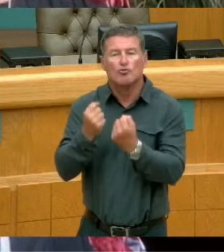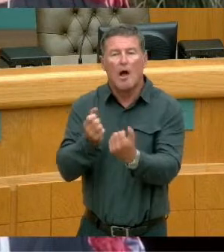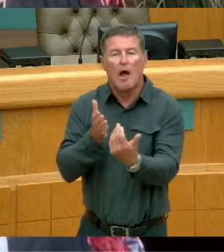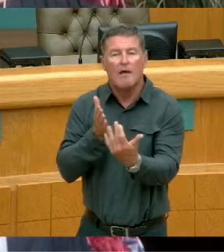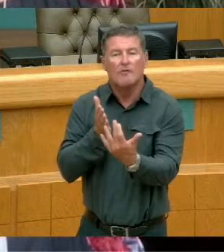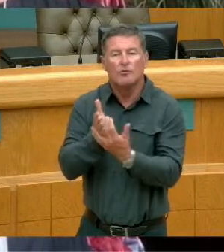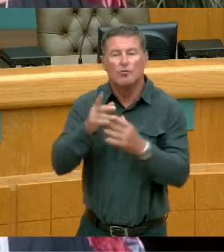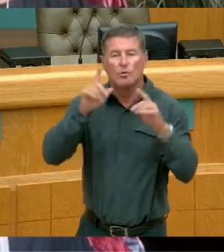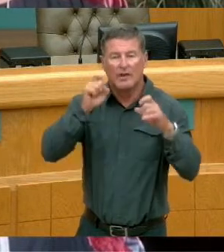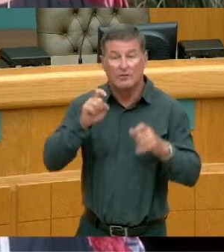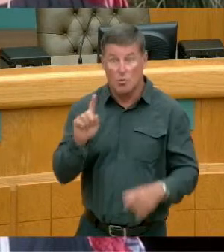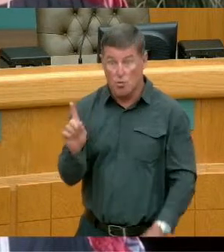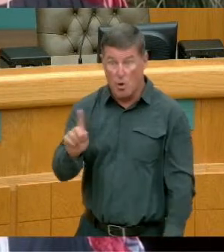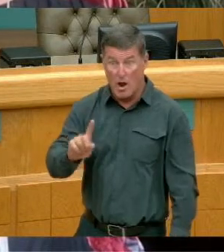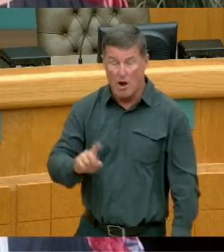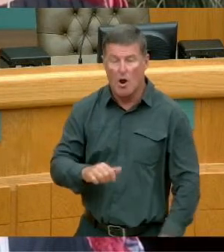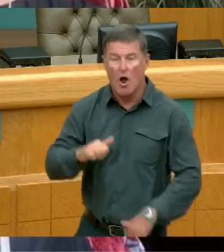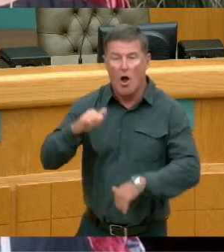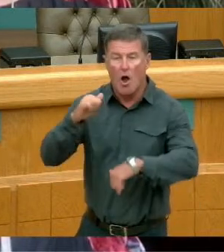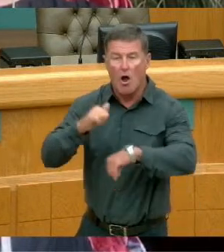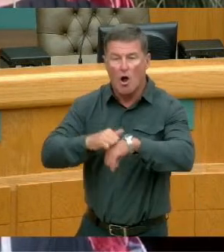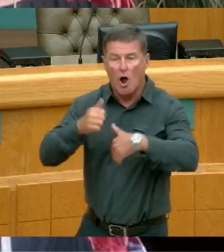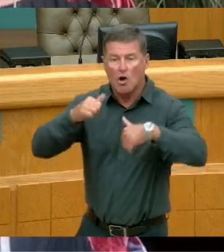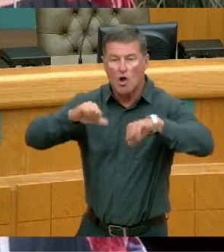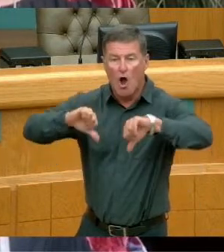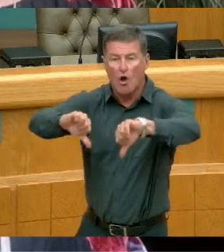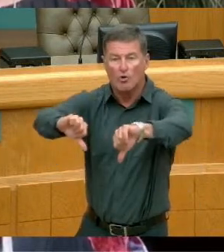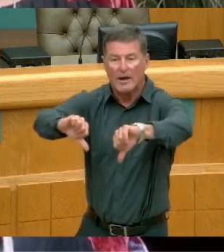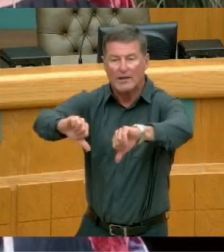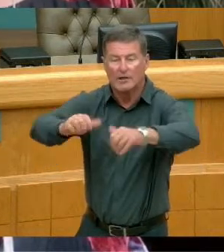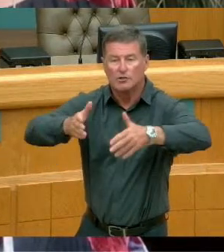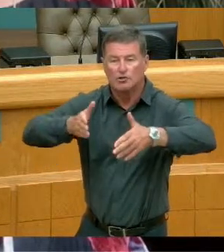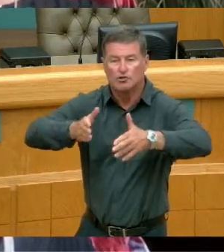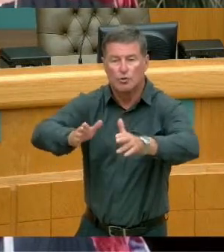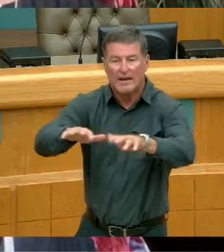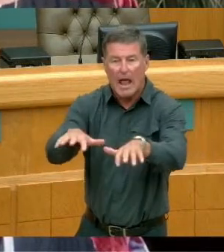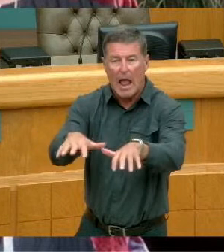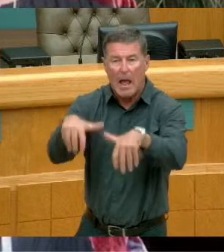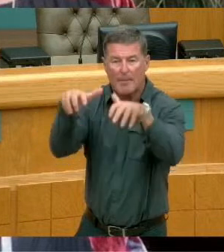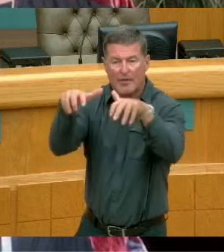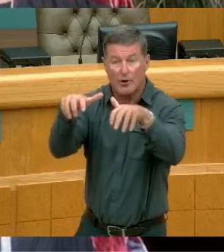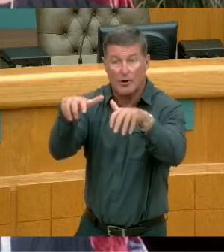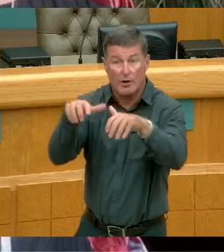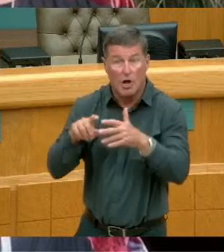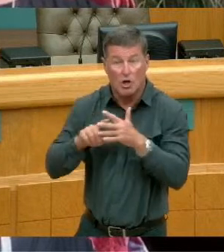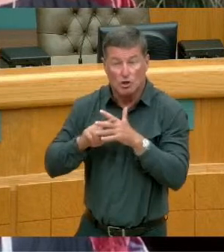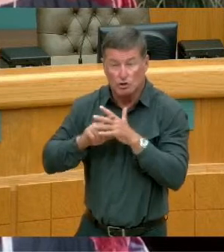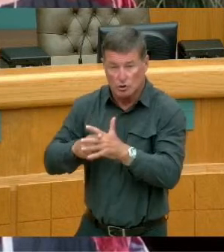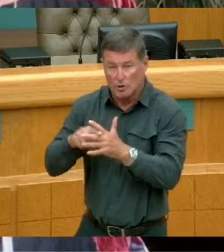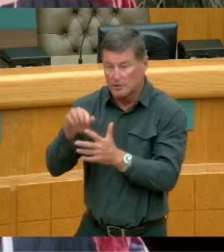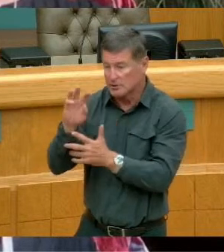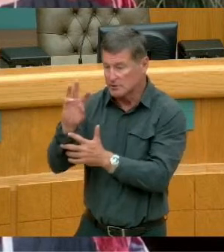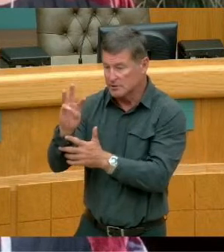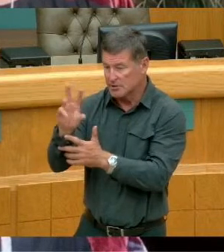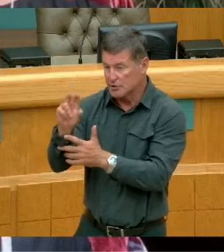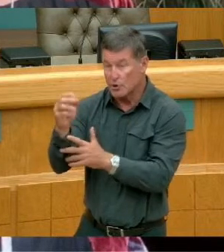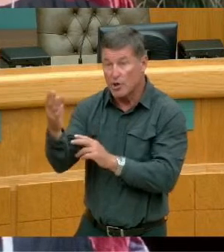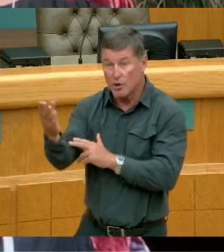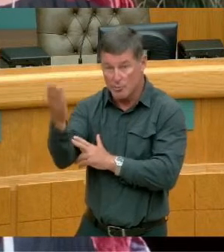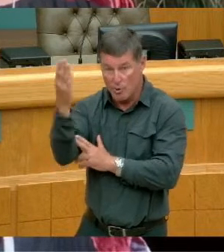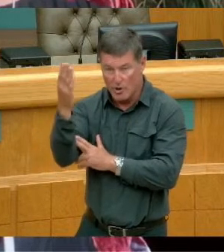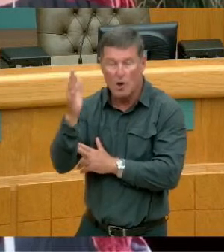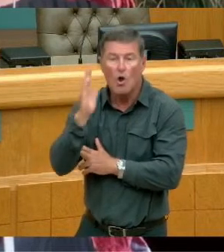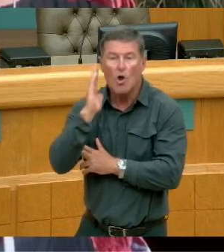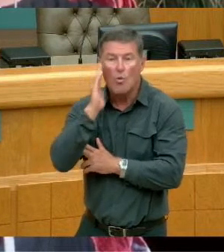Amphitheater, and that is going to be July the 2nd. We're starting that at 6:30 in the morning. And so we will do a reverse alert